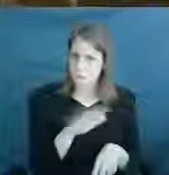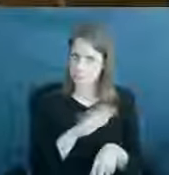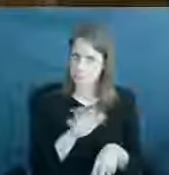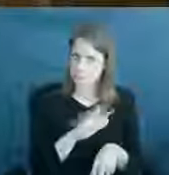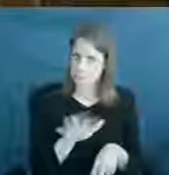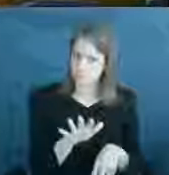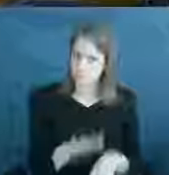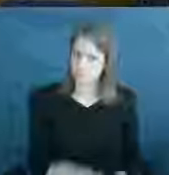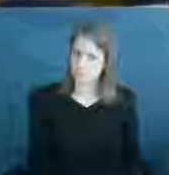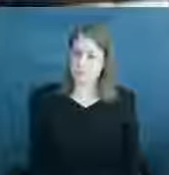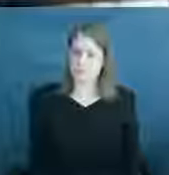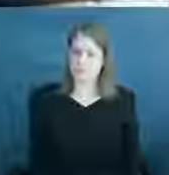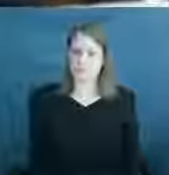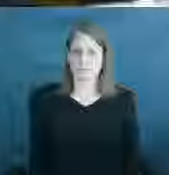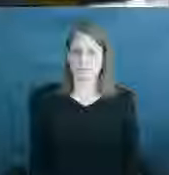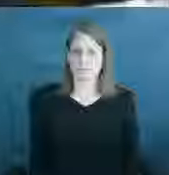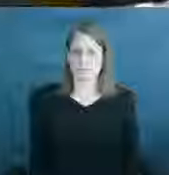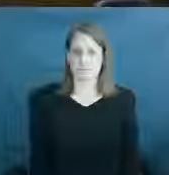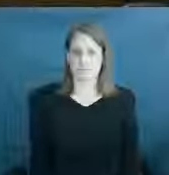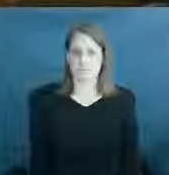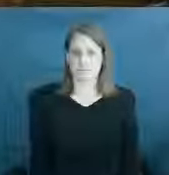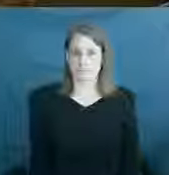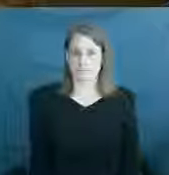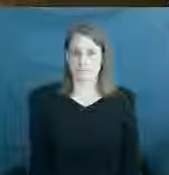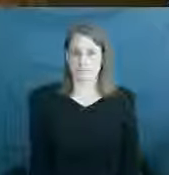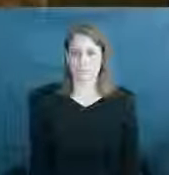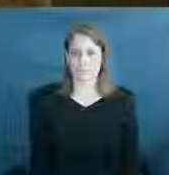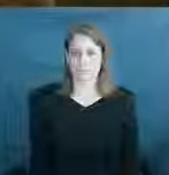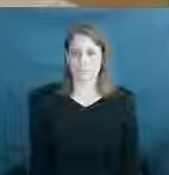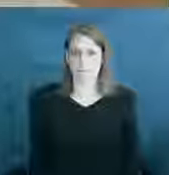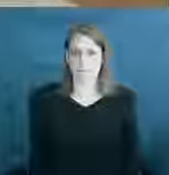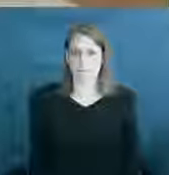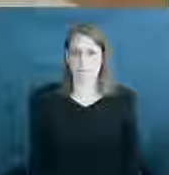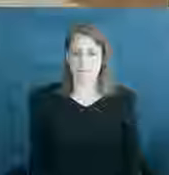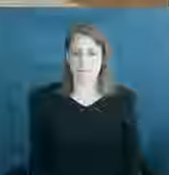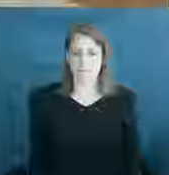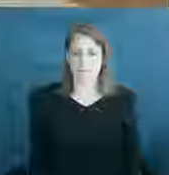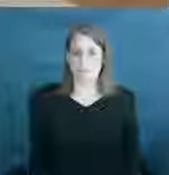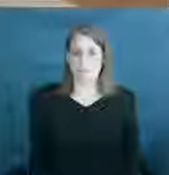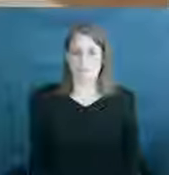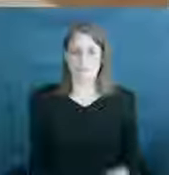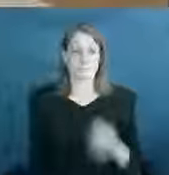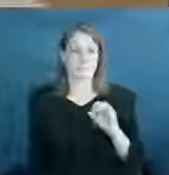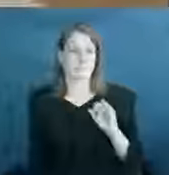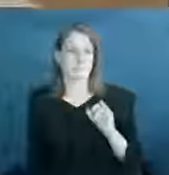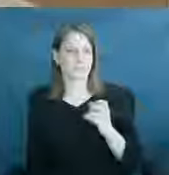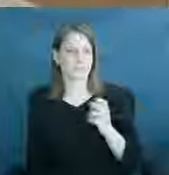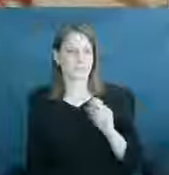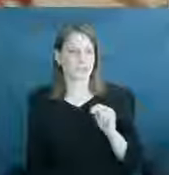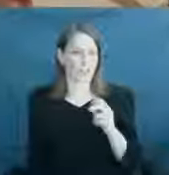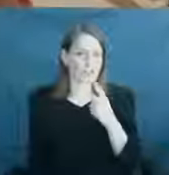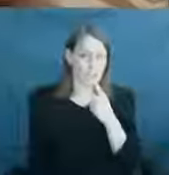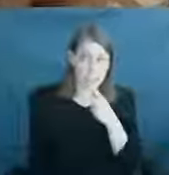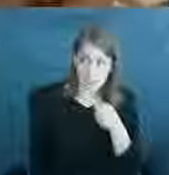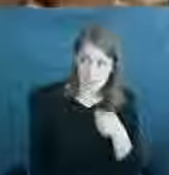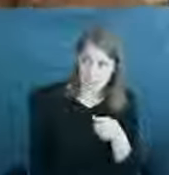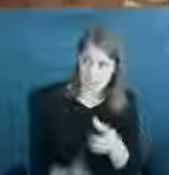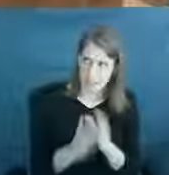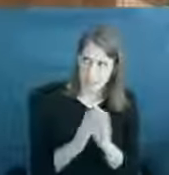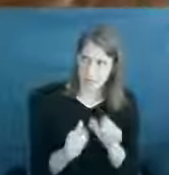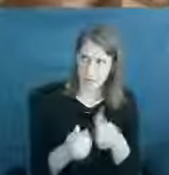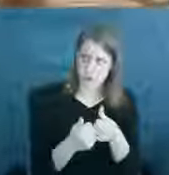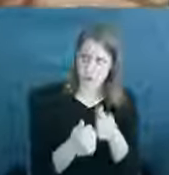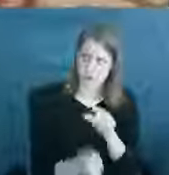It doesn't exist. Okay, can't. Can't. Not. Oh, you've done that. He does